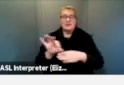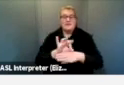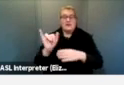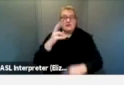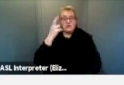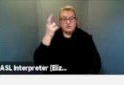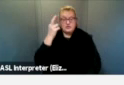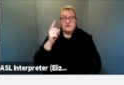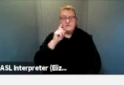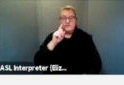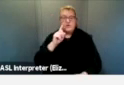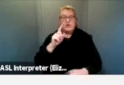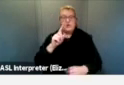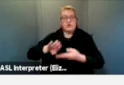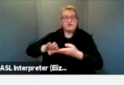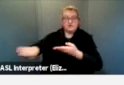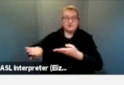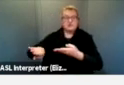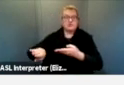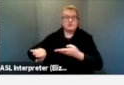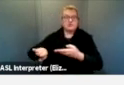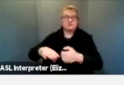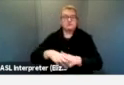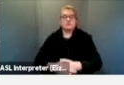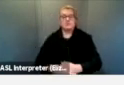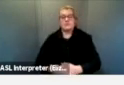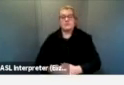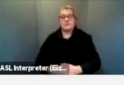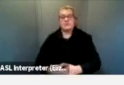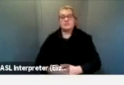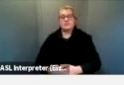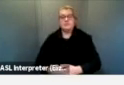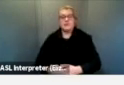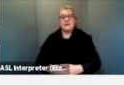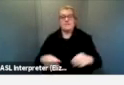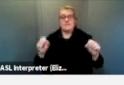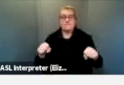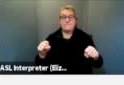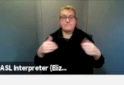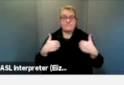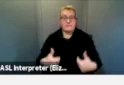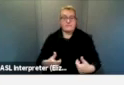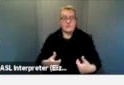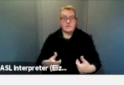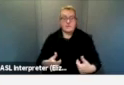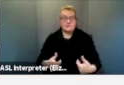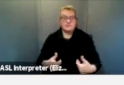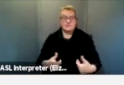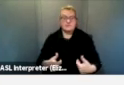a rationale for civic exclusion. So ability or able-bodiedness was